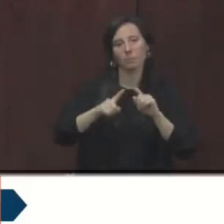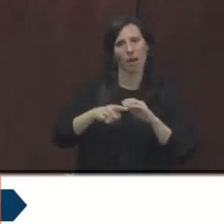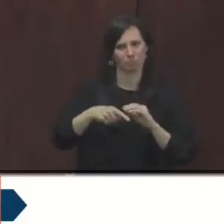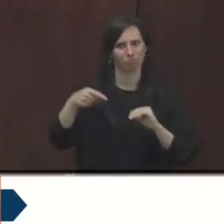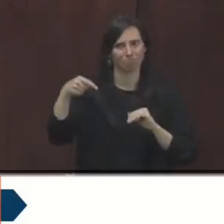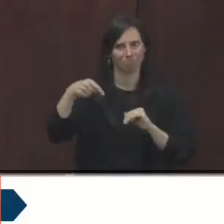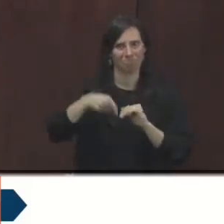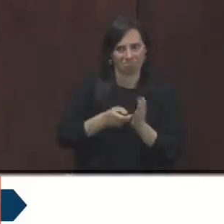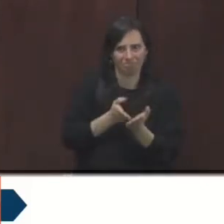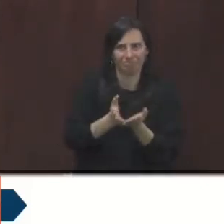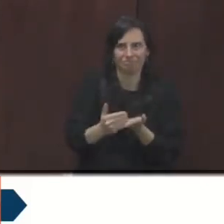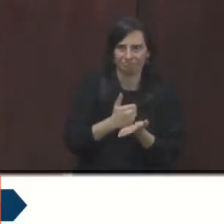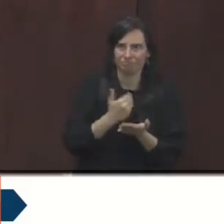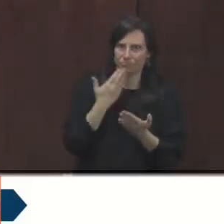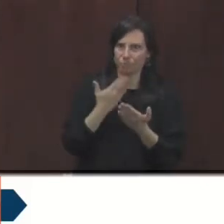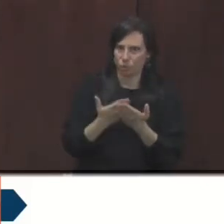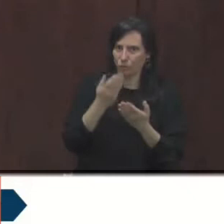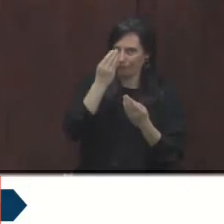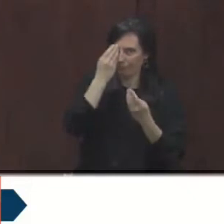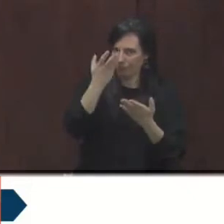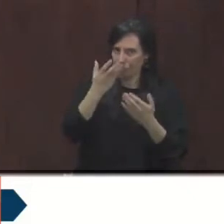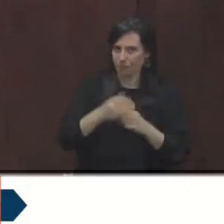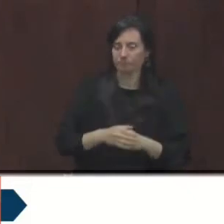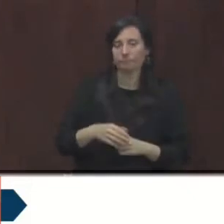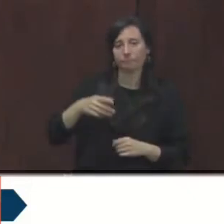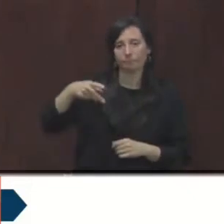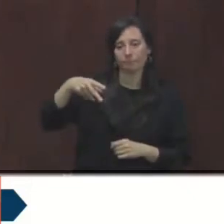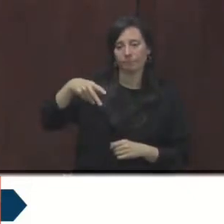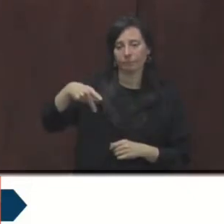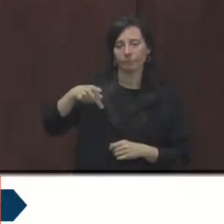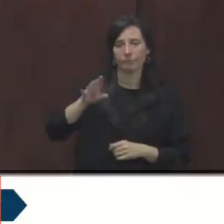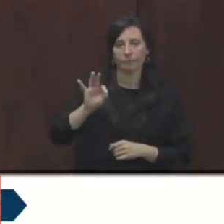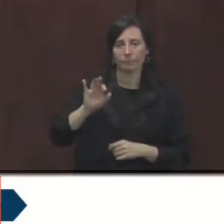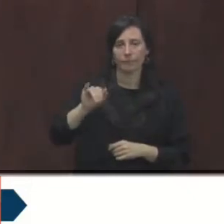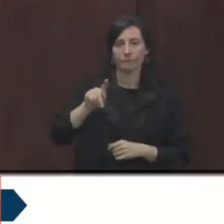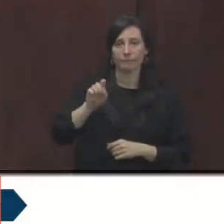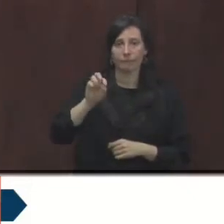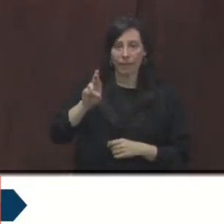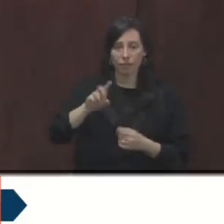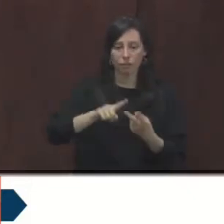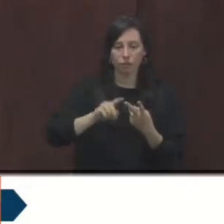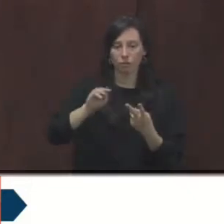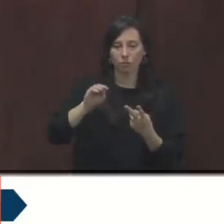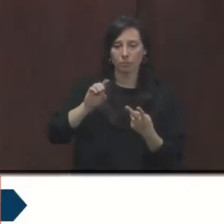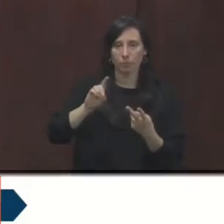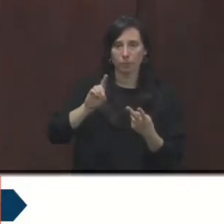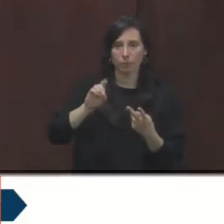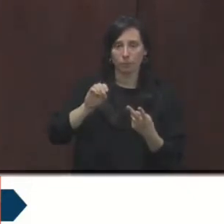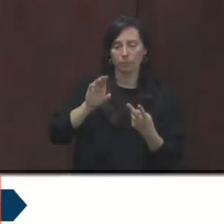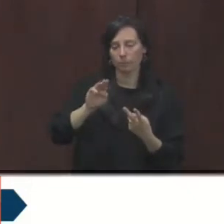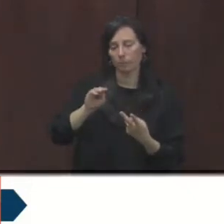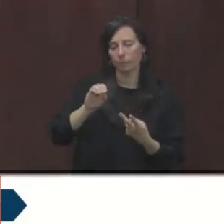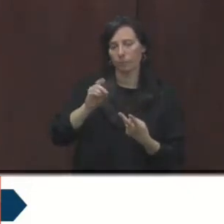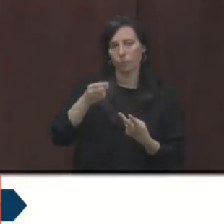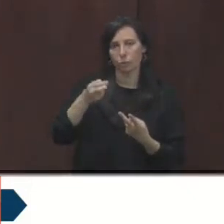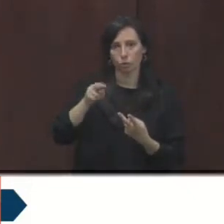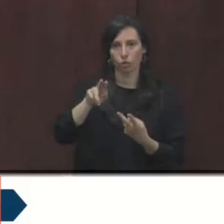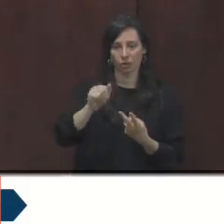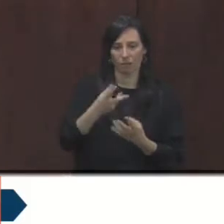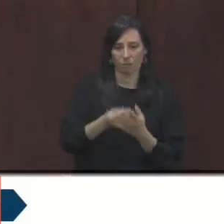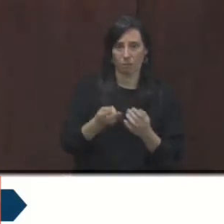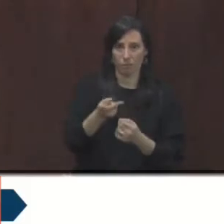comprehensive. And after Pfizer and Moderna were approved, the CDC and ACIP released